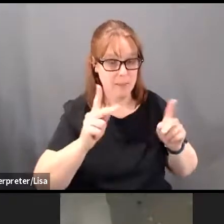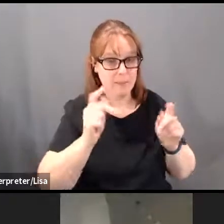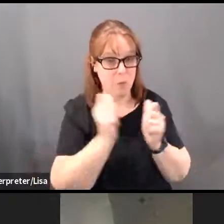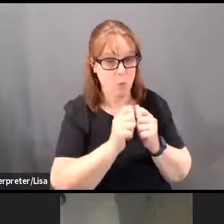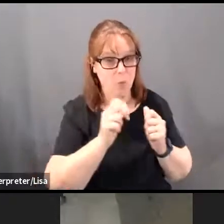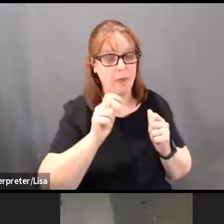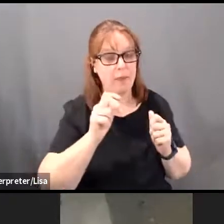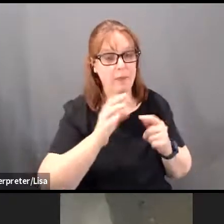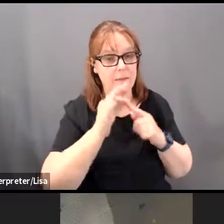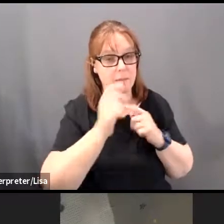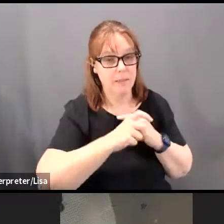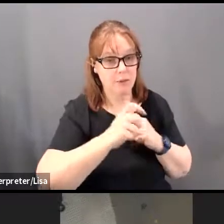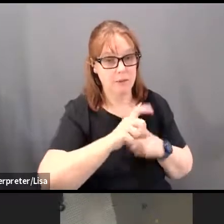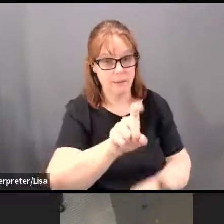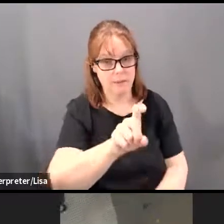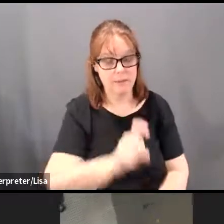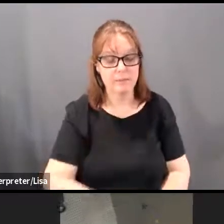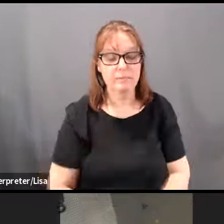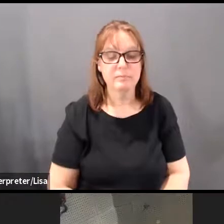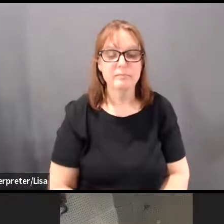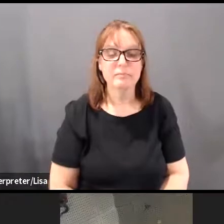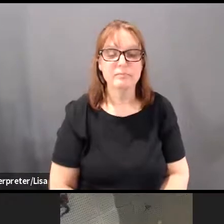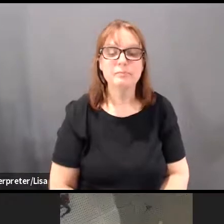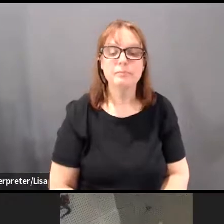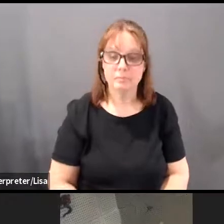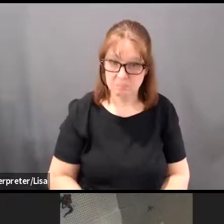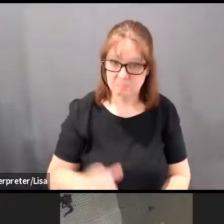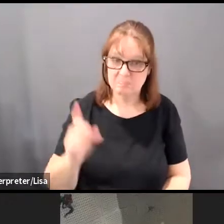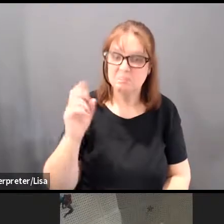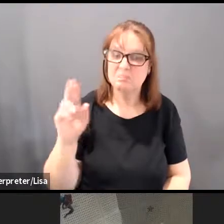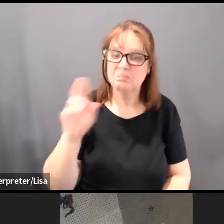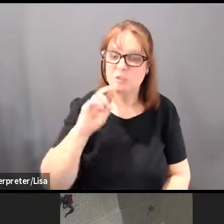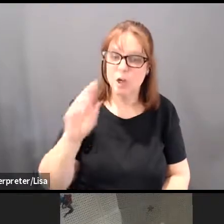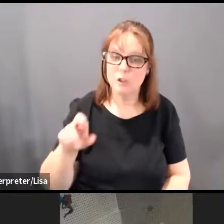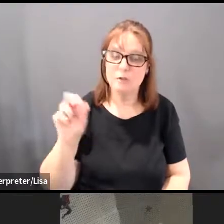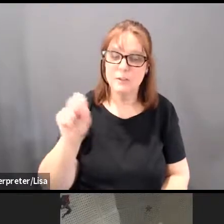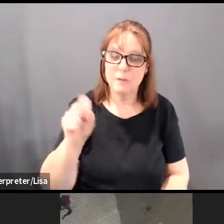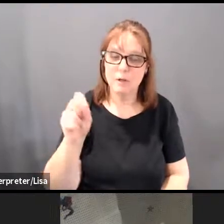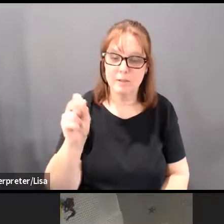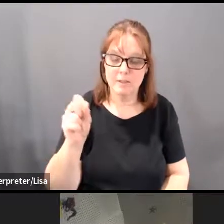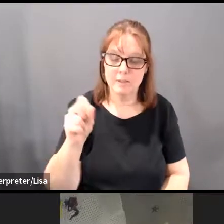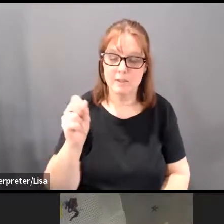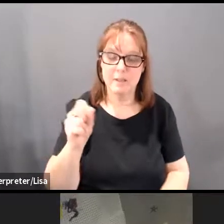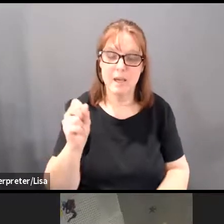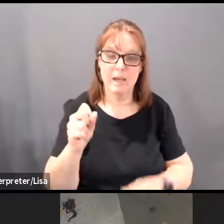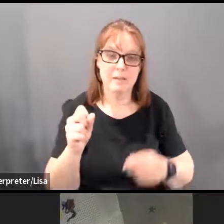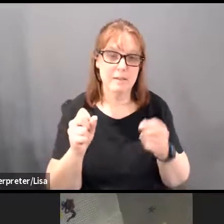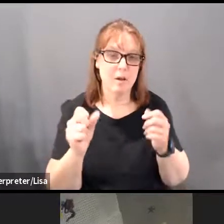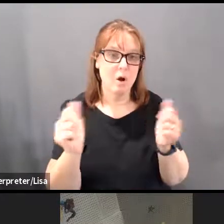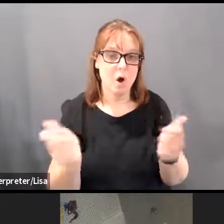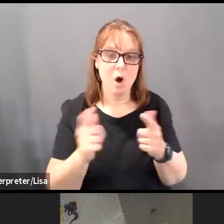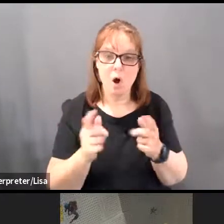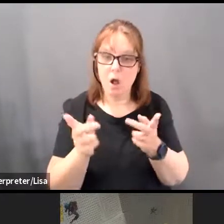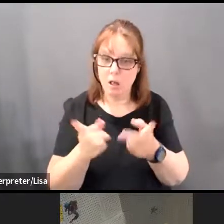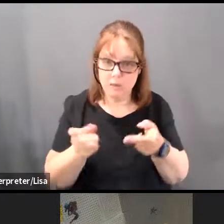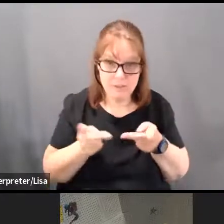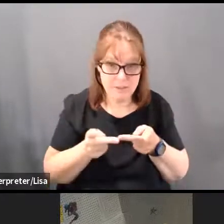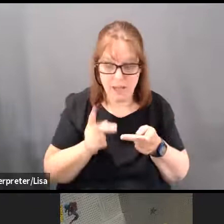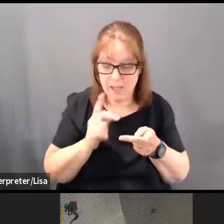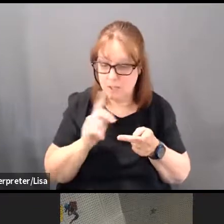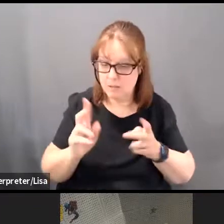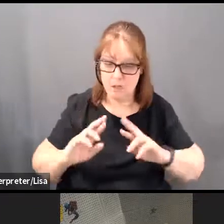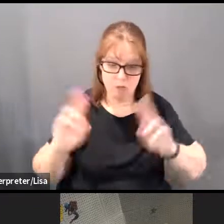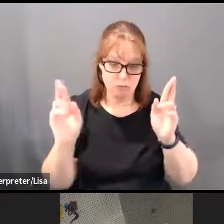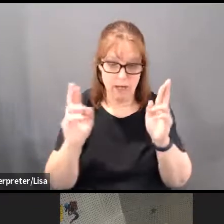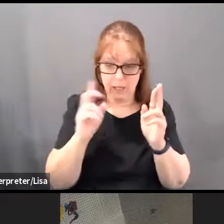needs? Yes, there are. So all of our state sites are ready to handle anyone with any kind of different ability. And